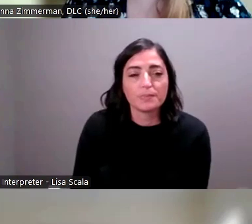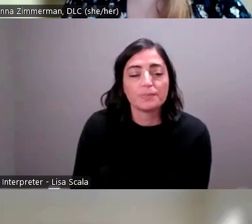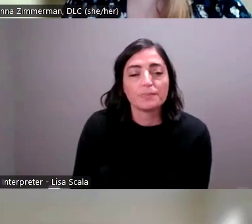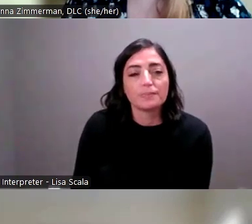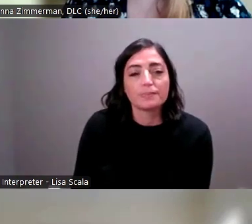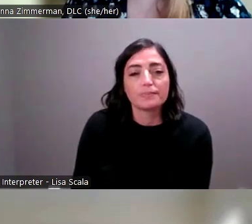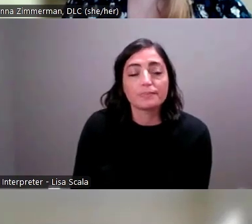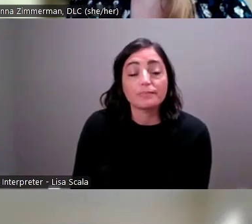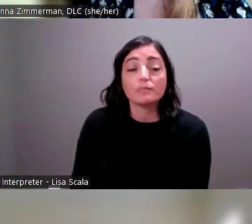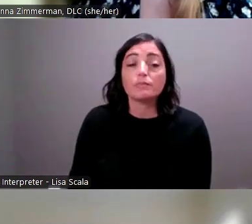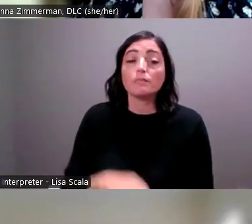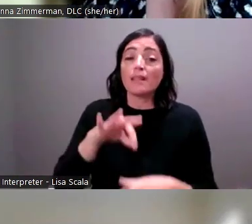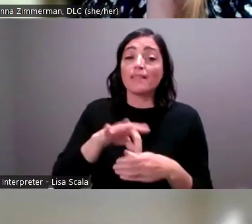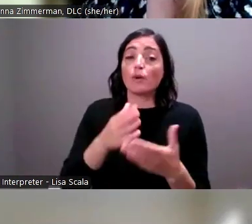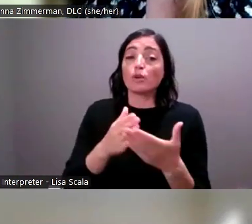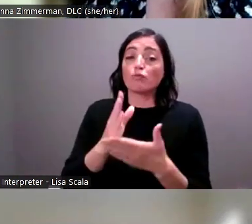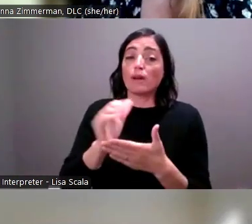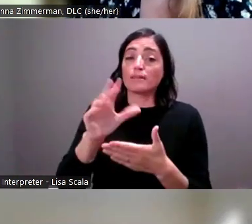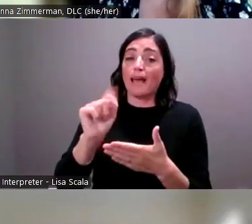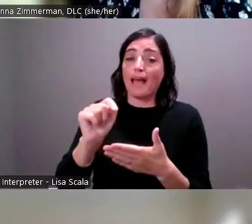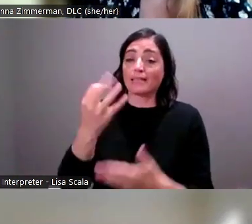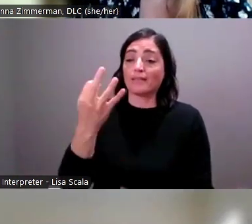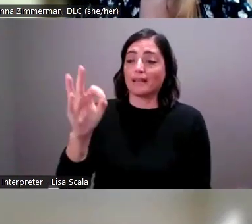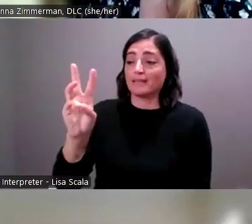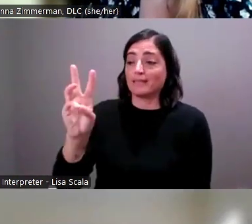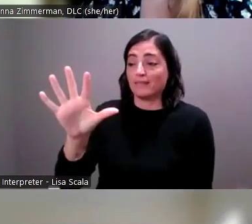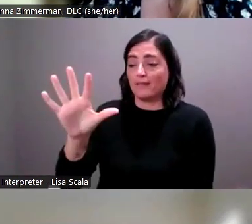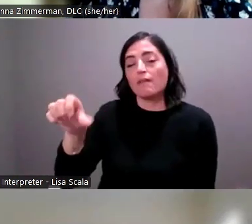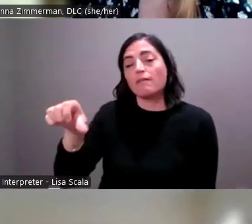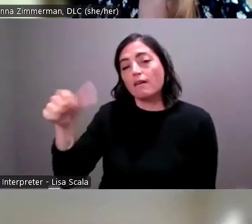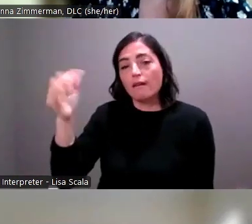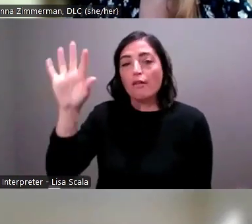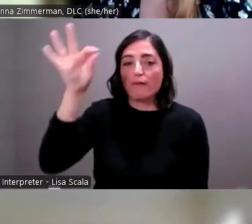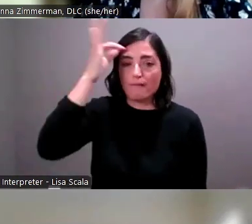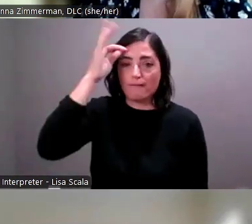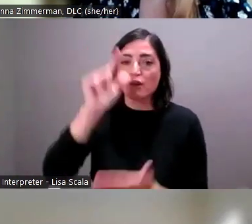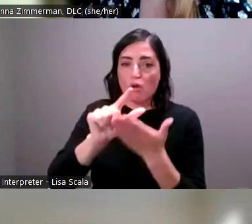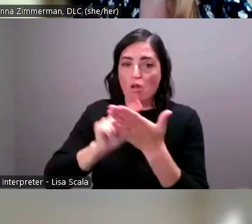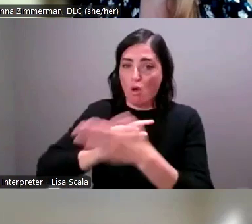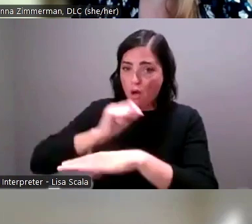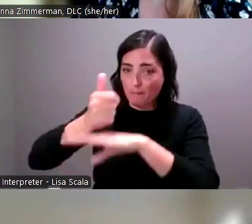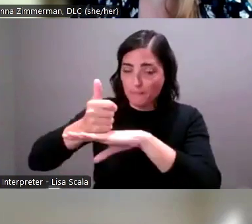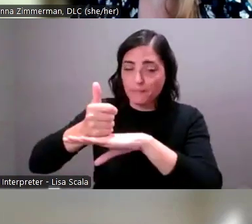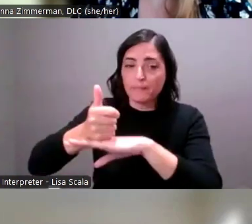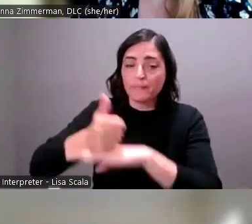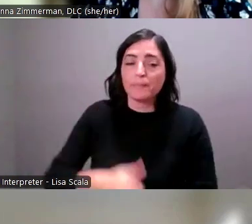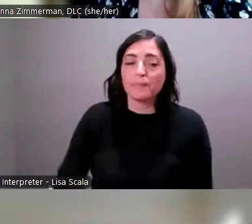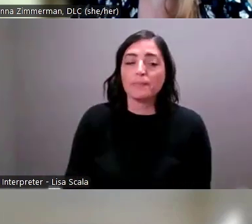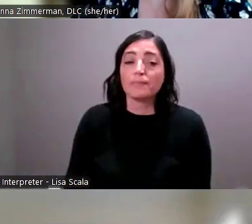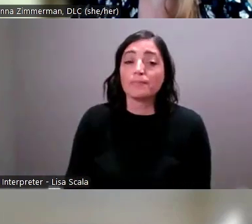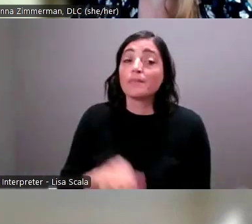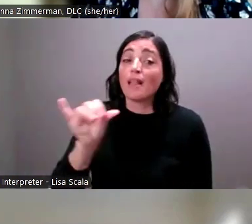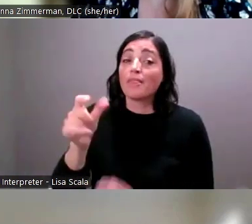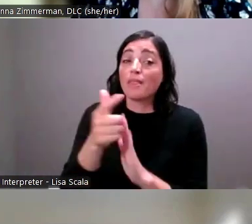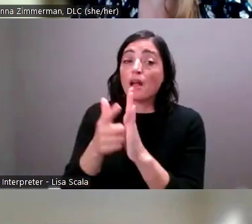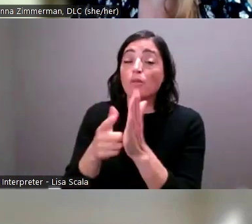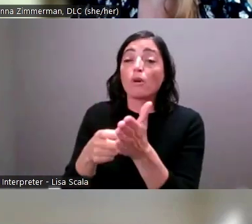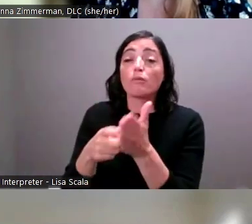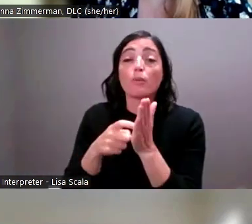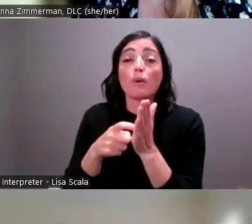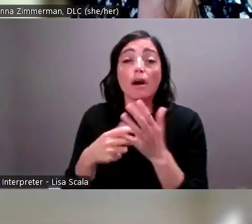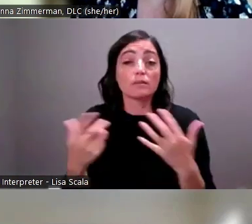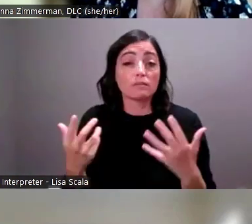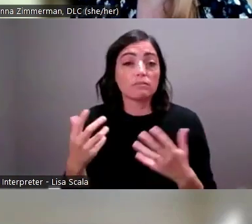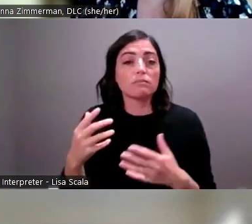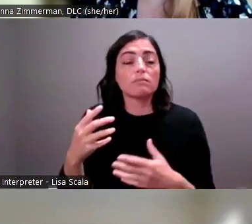The Voting Rights Act of 1965 is another federal law, and that requires